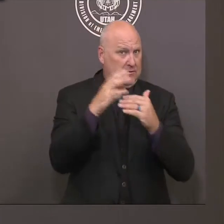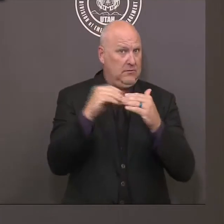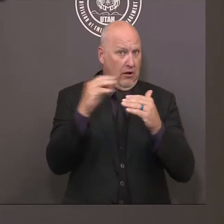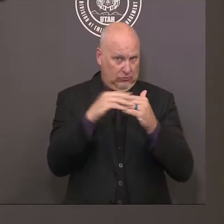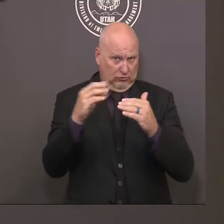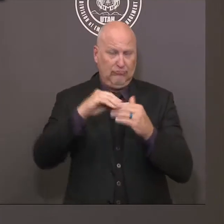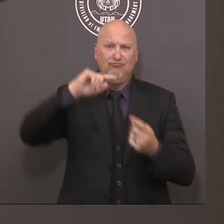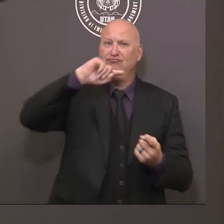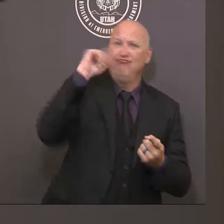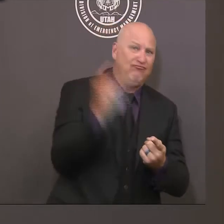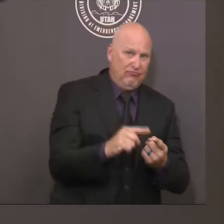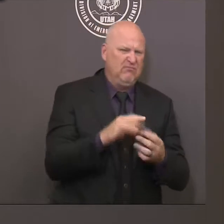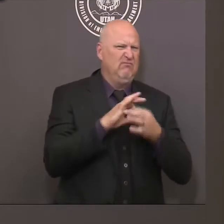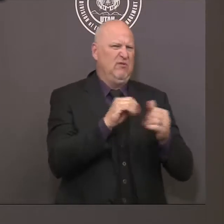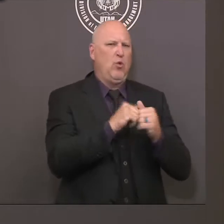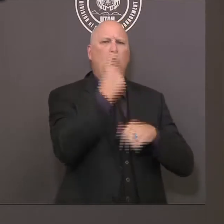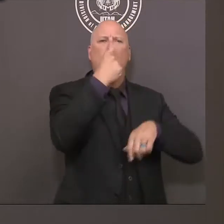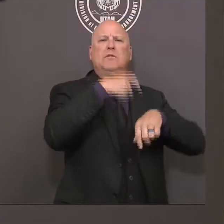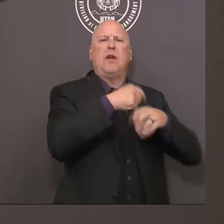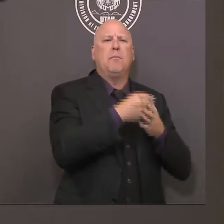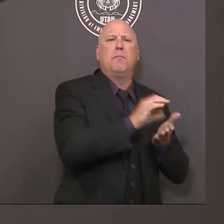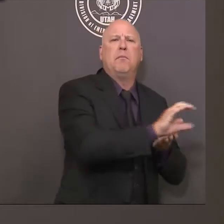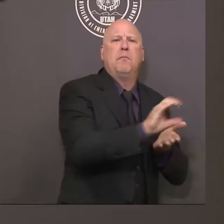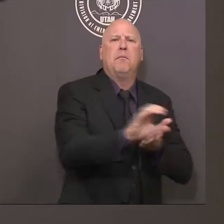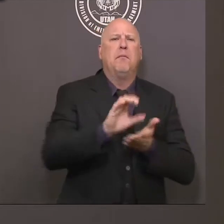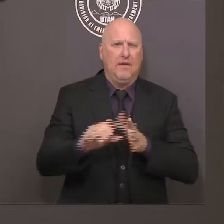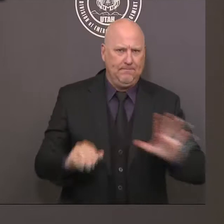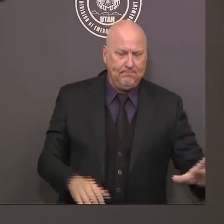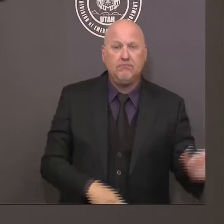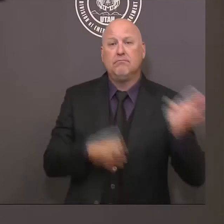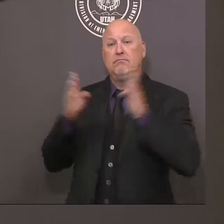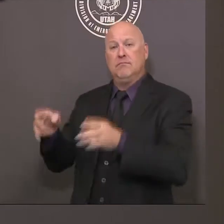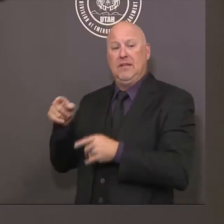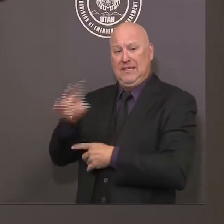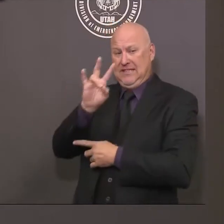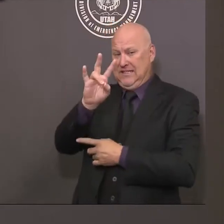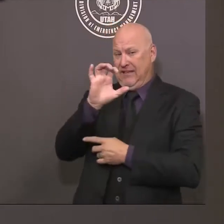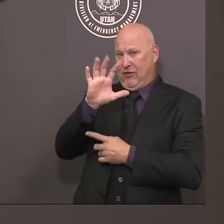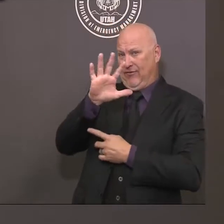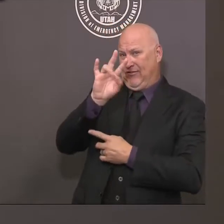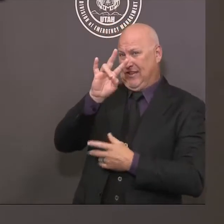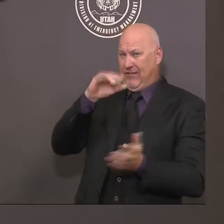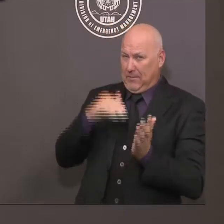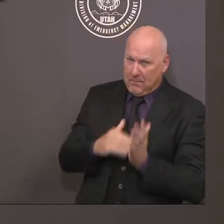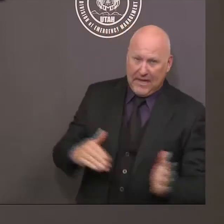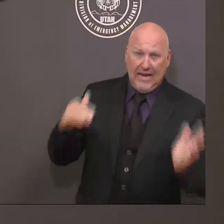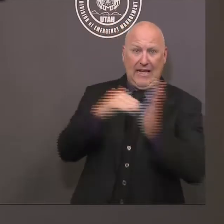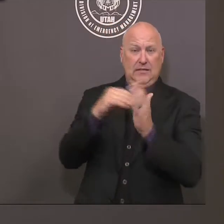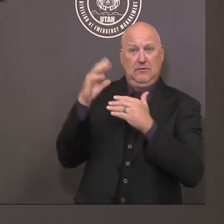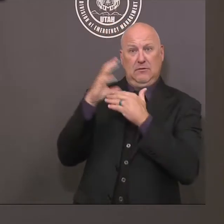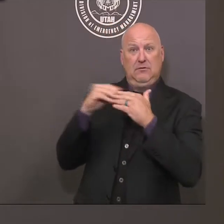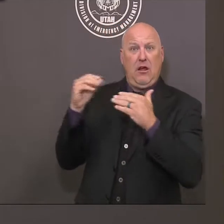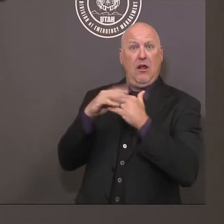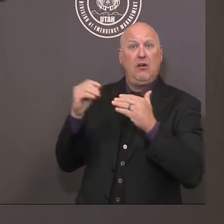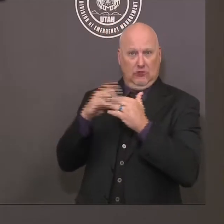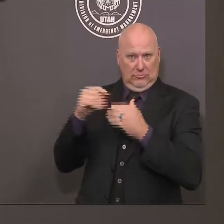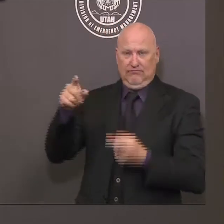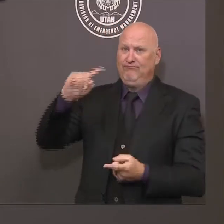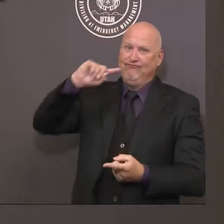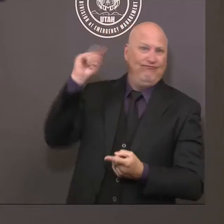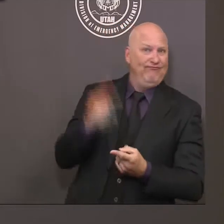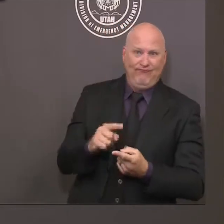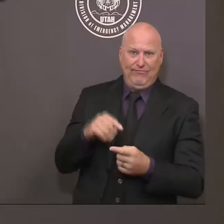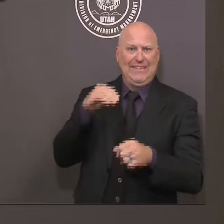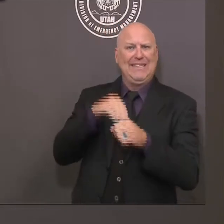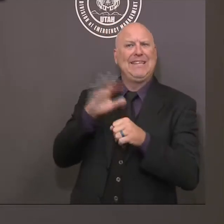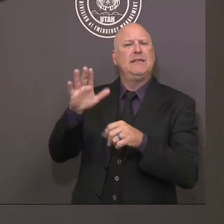million in ongoing funding in general and the education fund. And so again, I'm sure this is not a